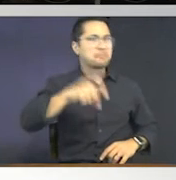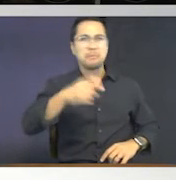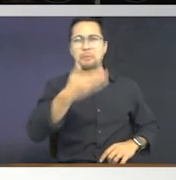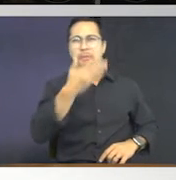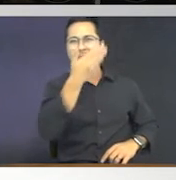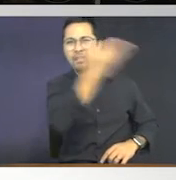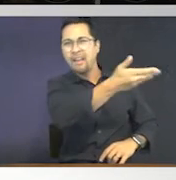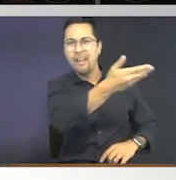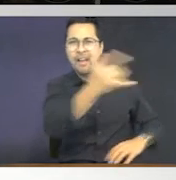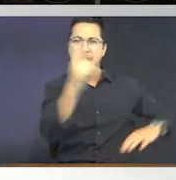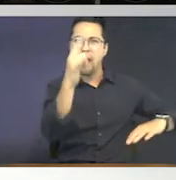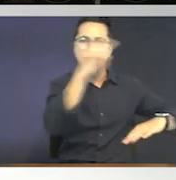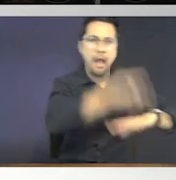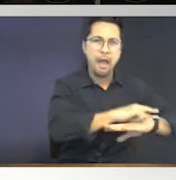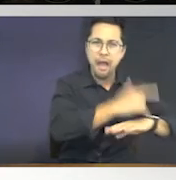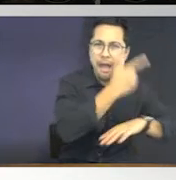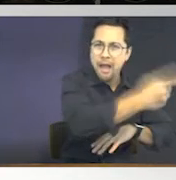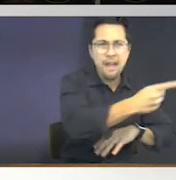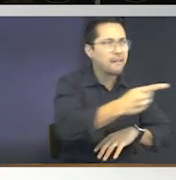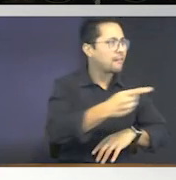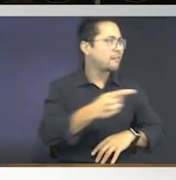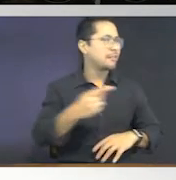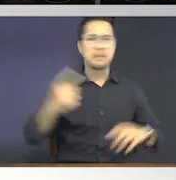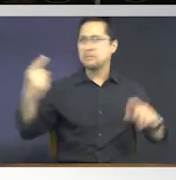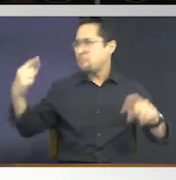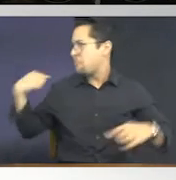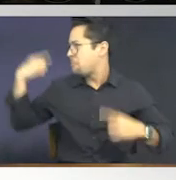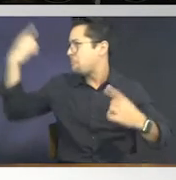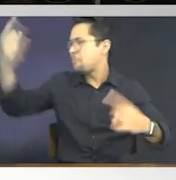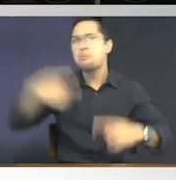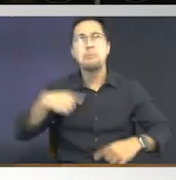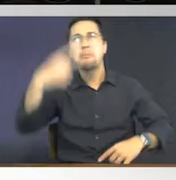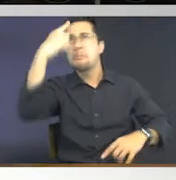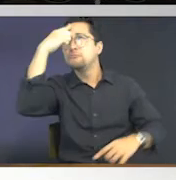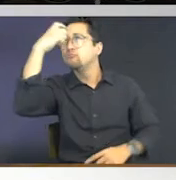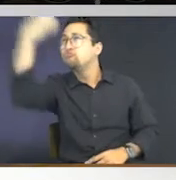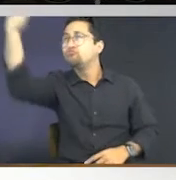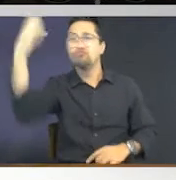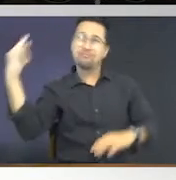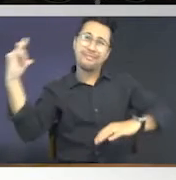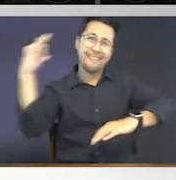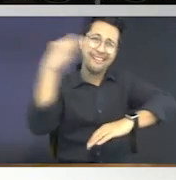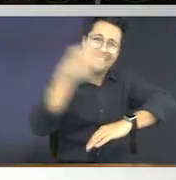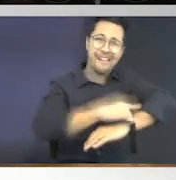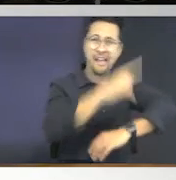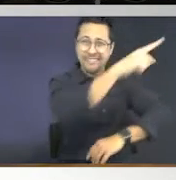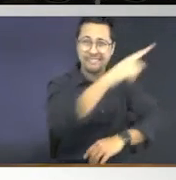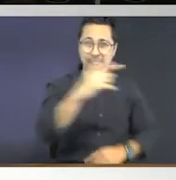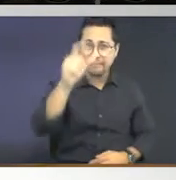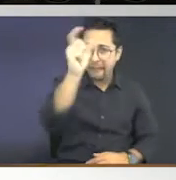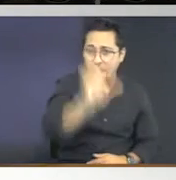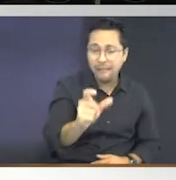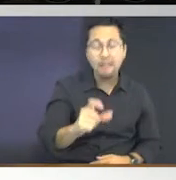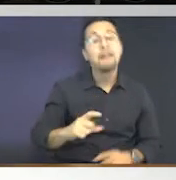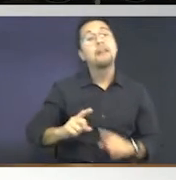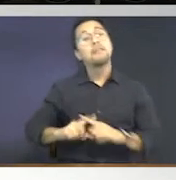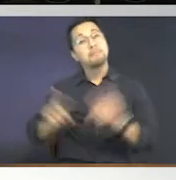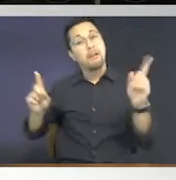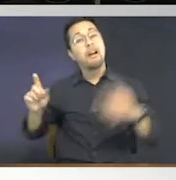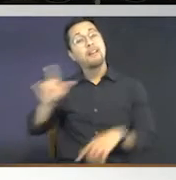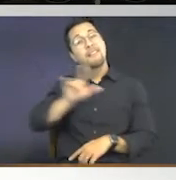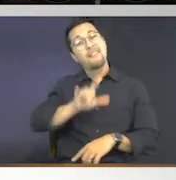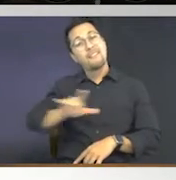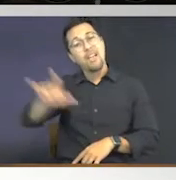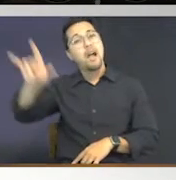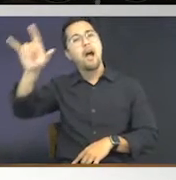Italy. All my life I've dreamed of going to Italy. But there's been a change in the flight plan.